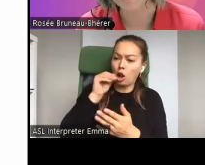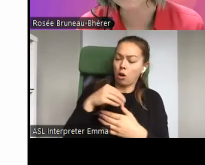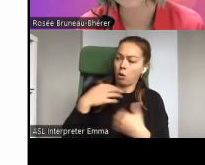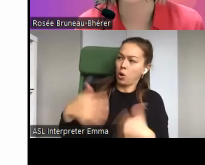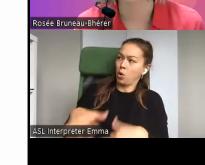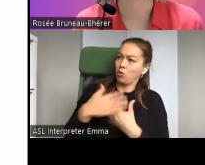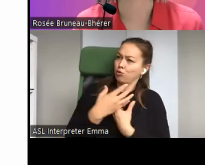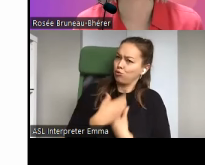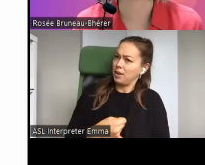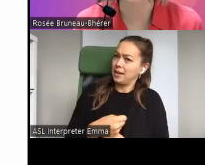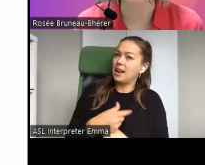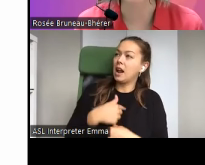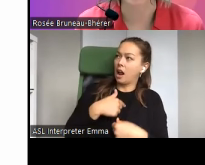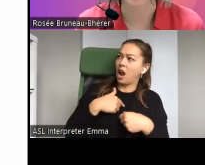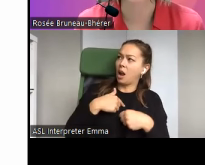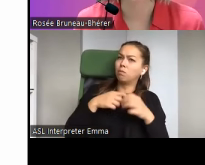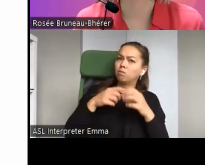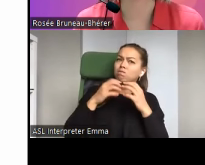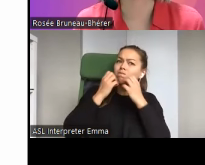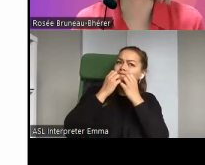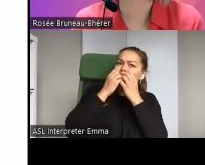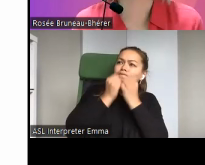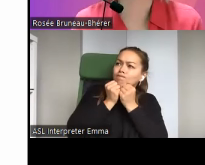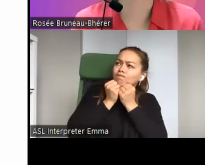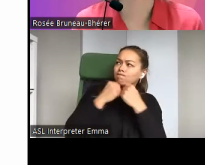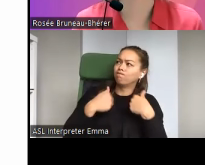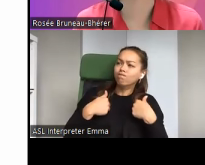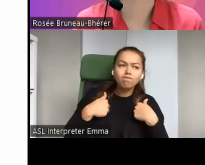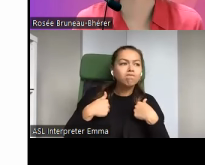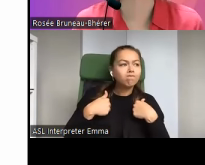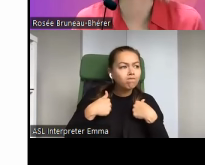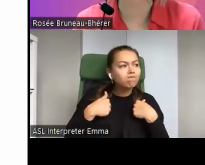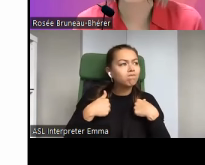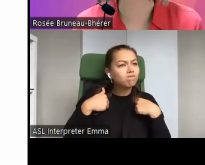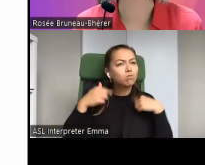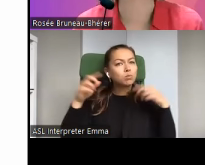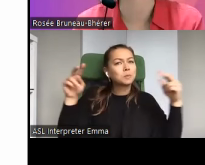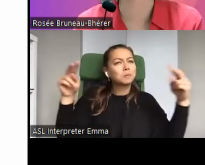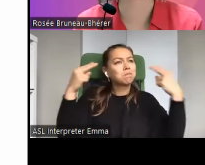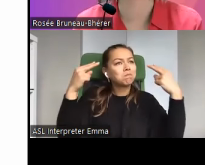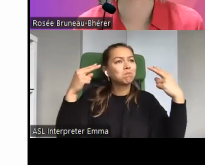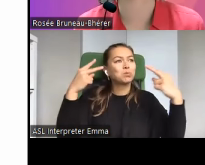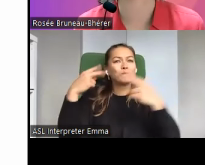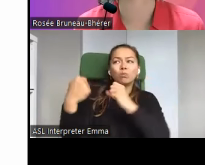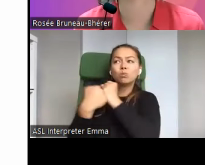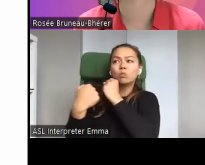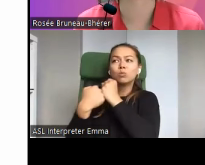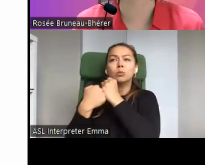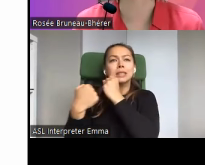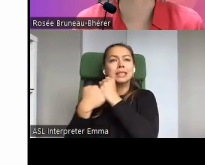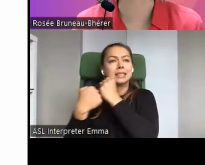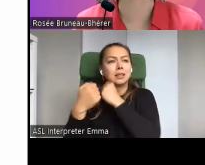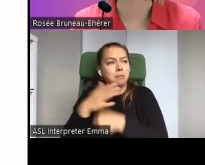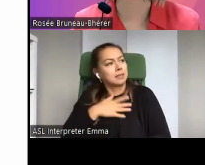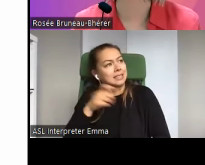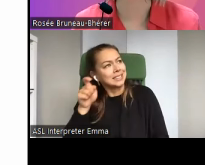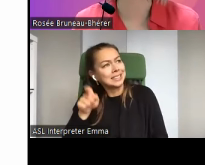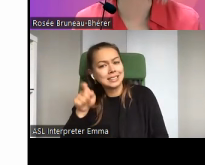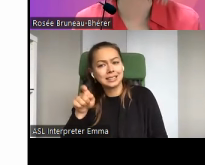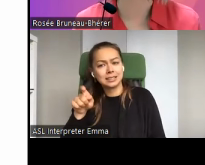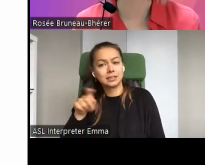receive positive attention, and his needs can be met in a regular manner. Well, at that point, we'll be able to ask him to try and modulate